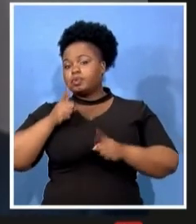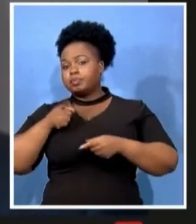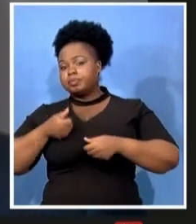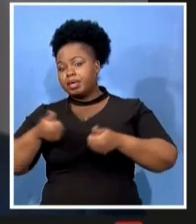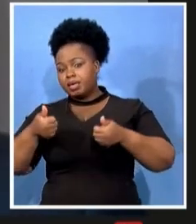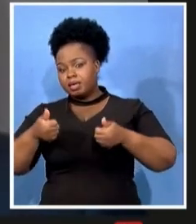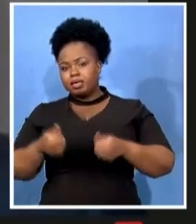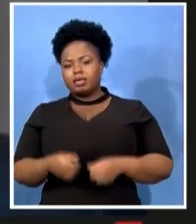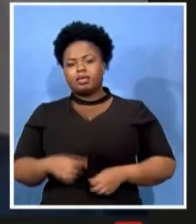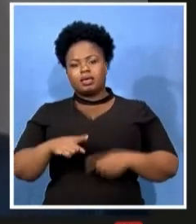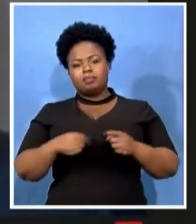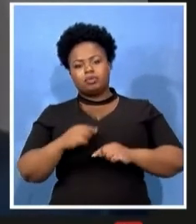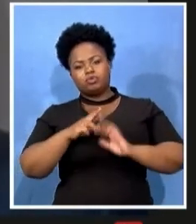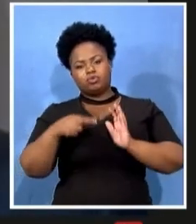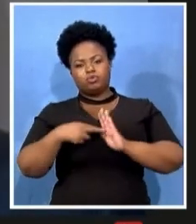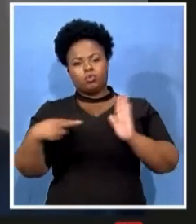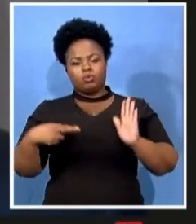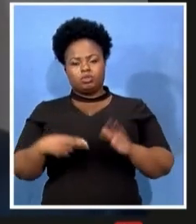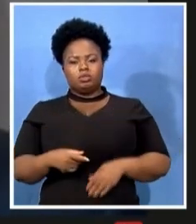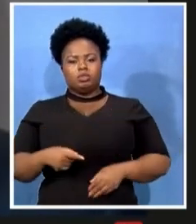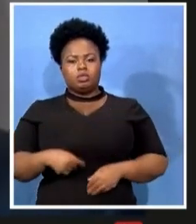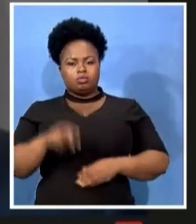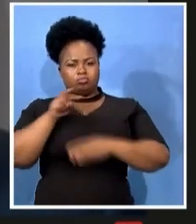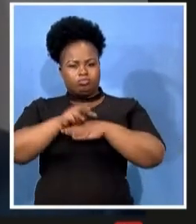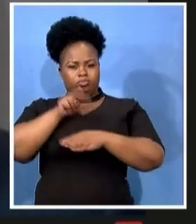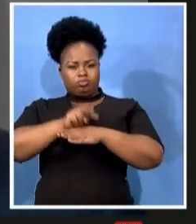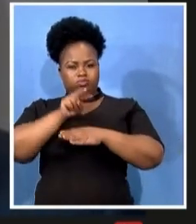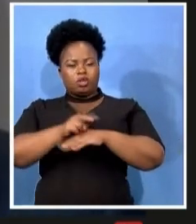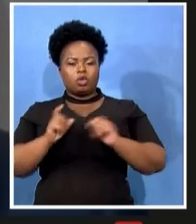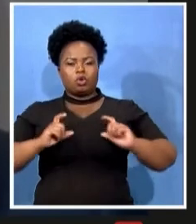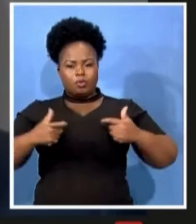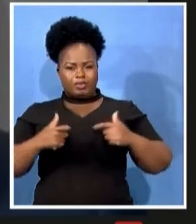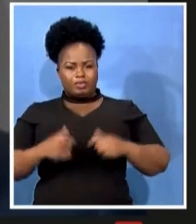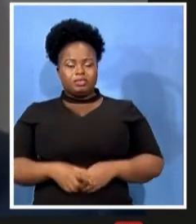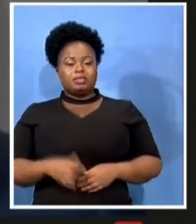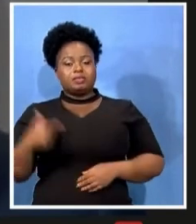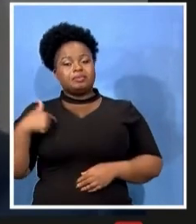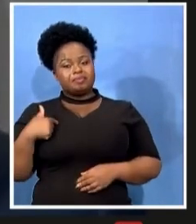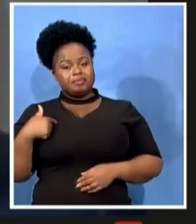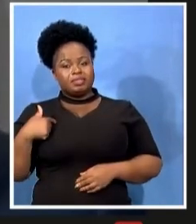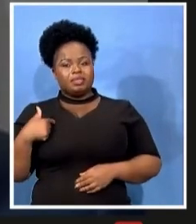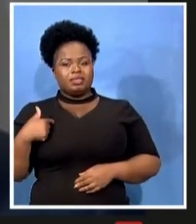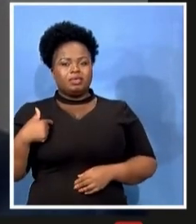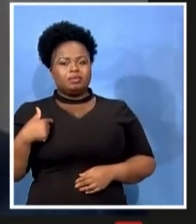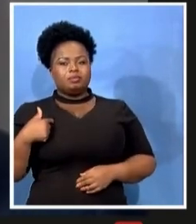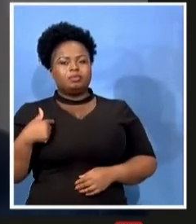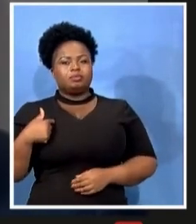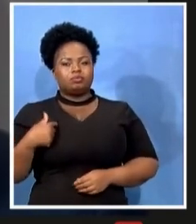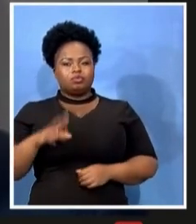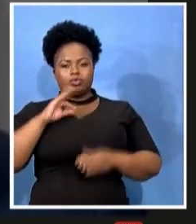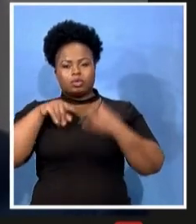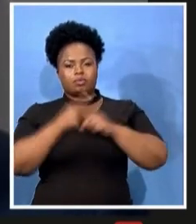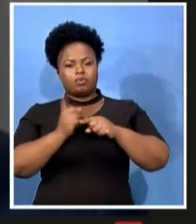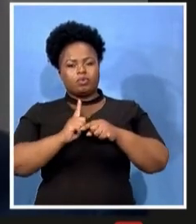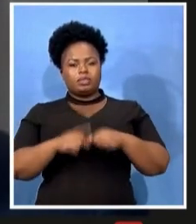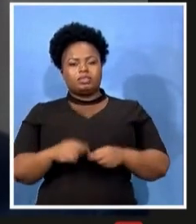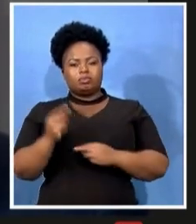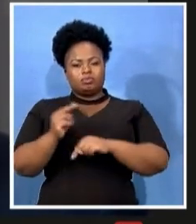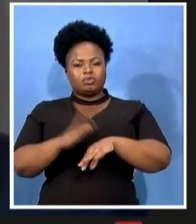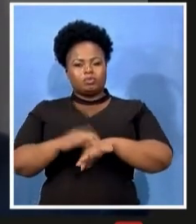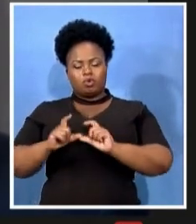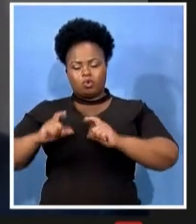oversight committee. And yeah, I'm speaking of the request of an ad hoc committee to have been formed at